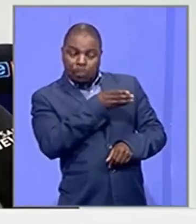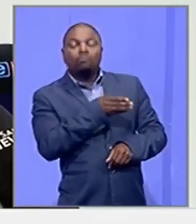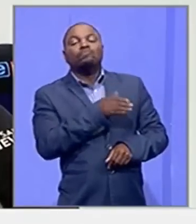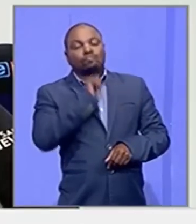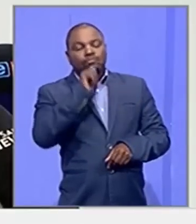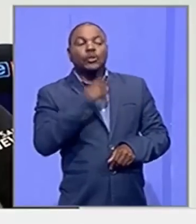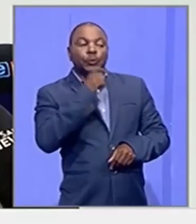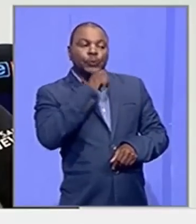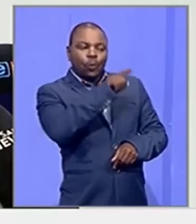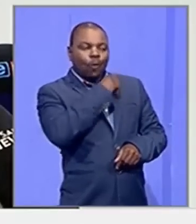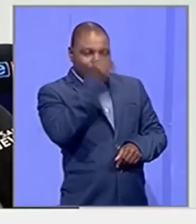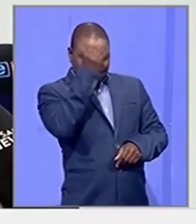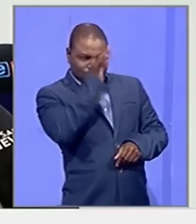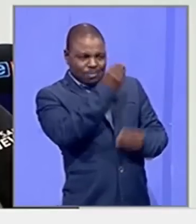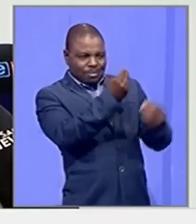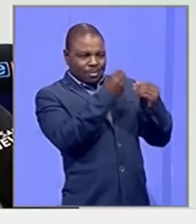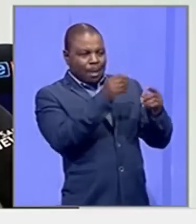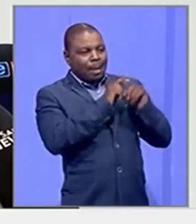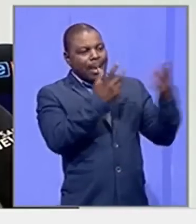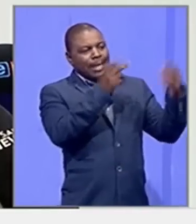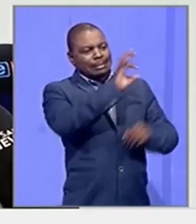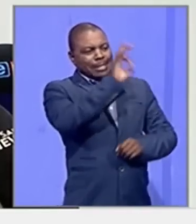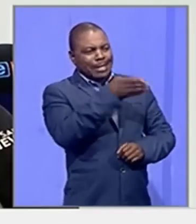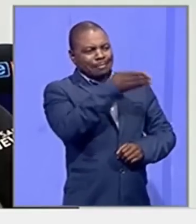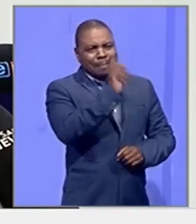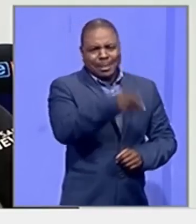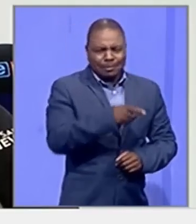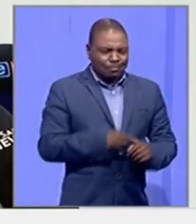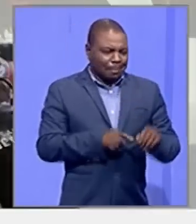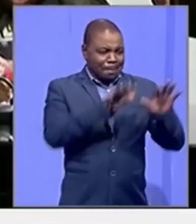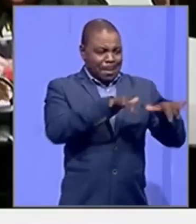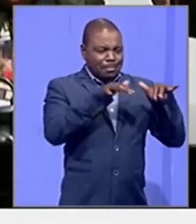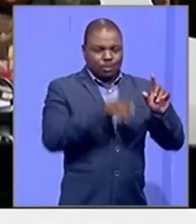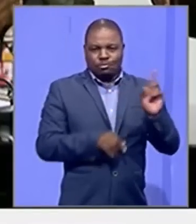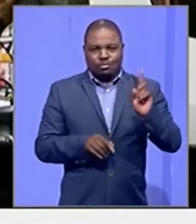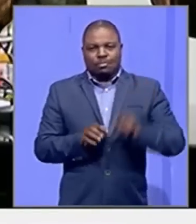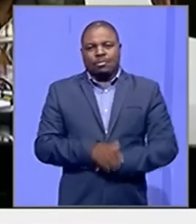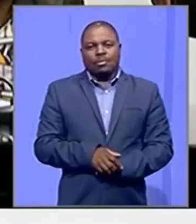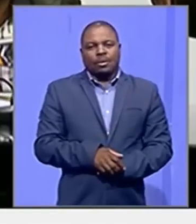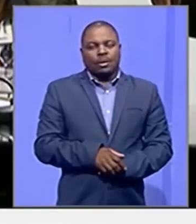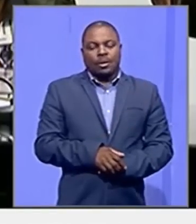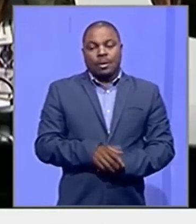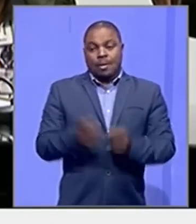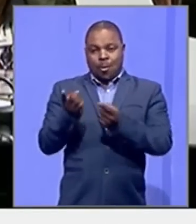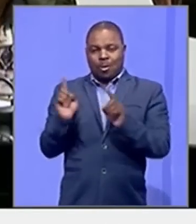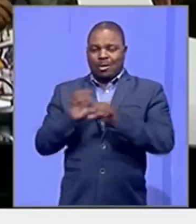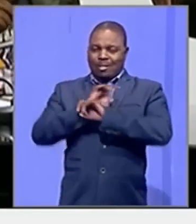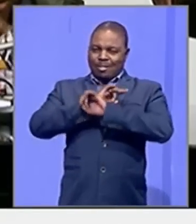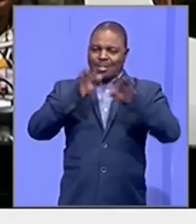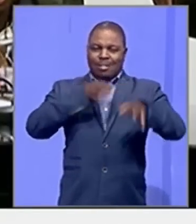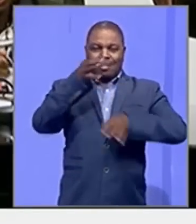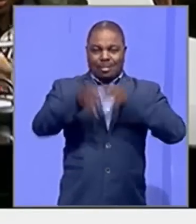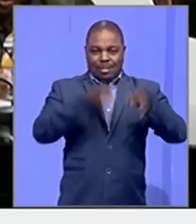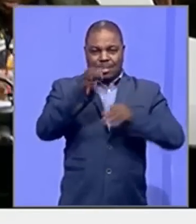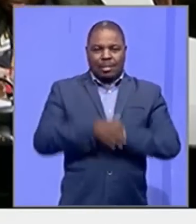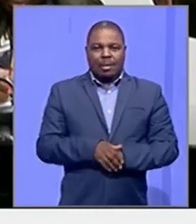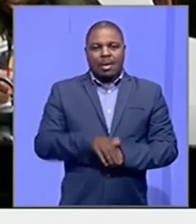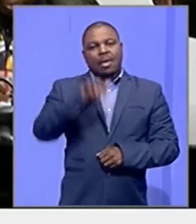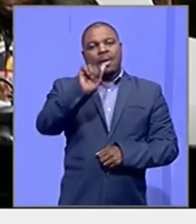for wisdom. But we don't need to have 80% of them in parliament. Ba hlakisha ntlhakemo ya bona Liki ya baswa